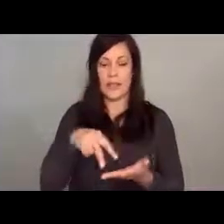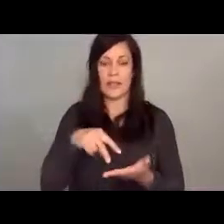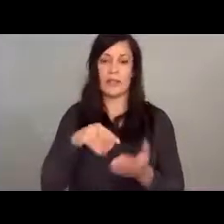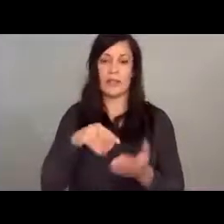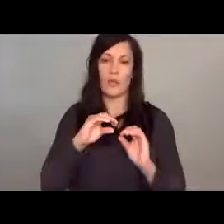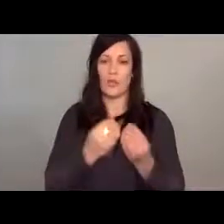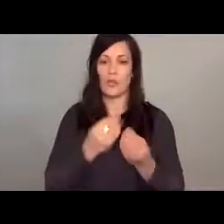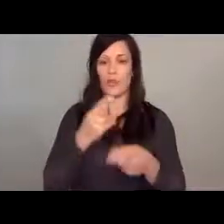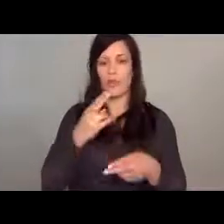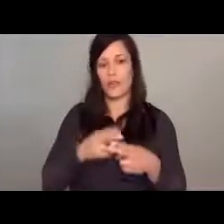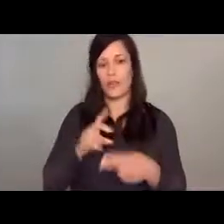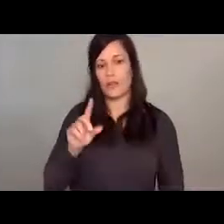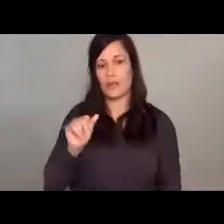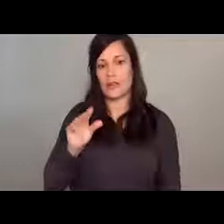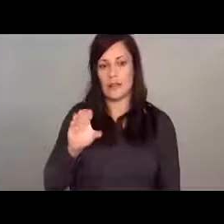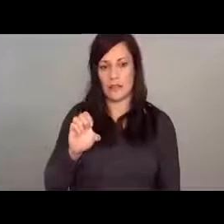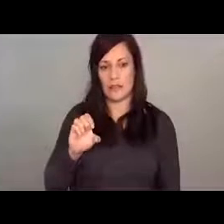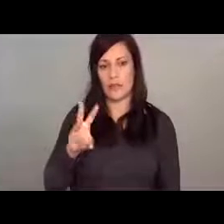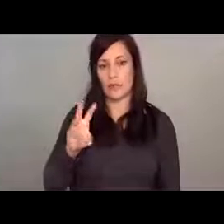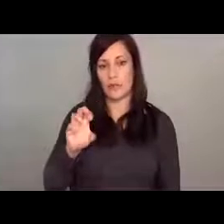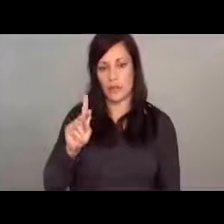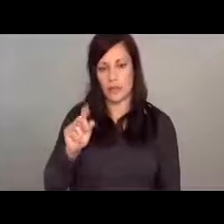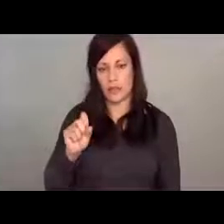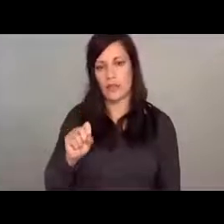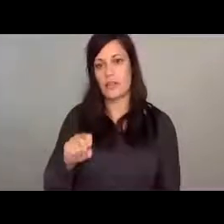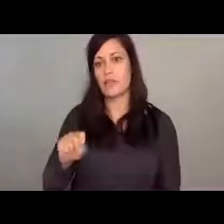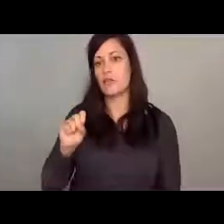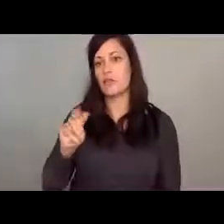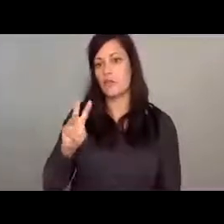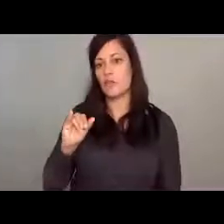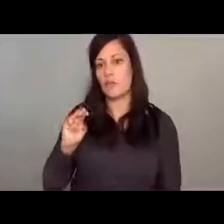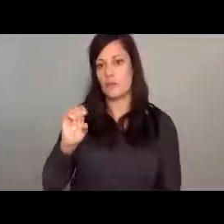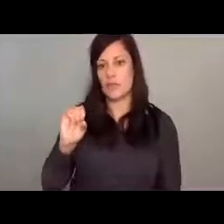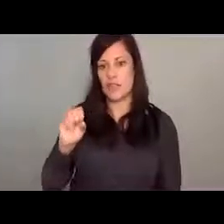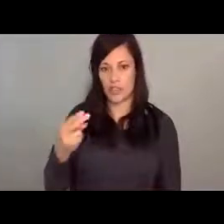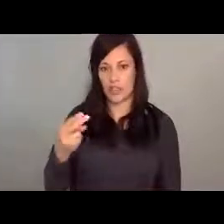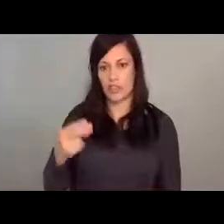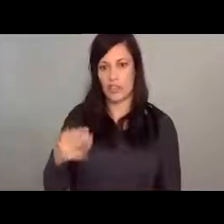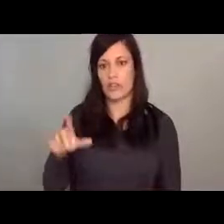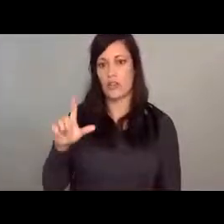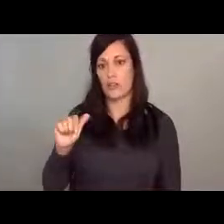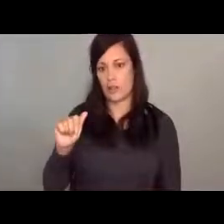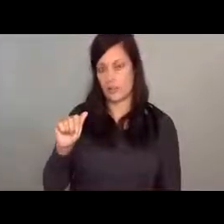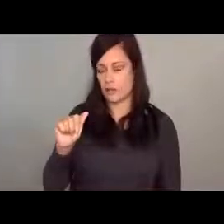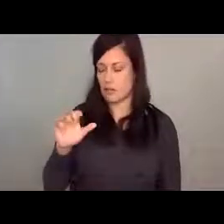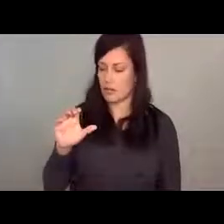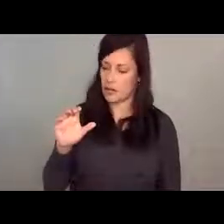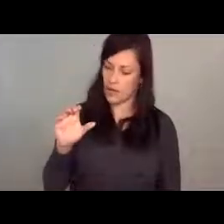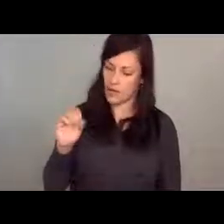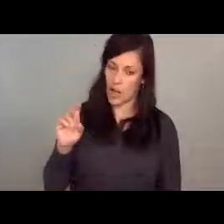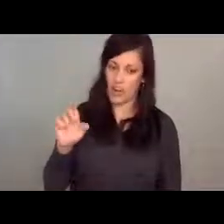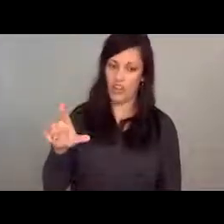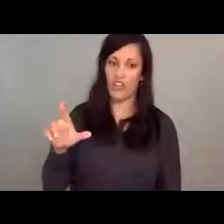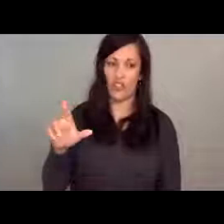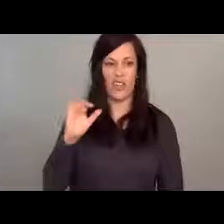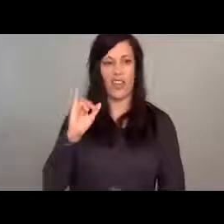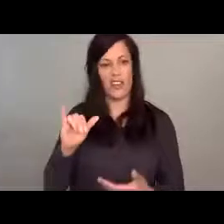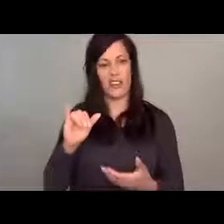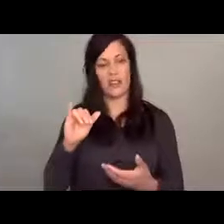Works Swinomish Laconer, and it presents modern dance compositions that incorporate traditional Coast